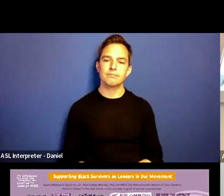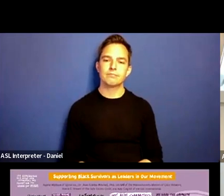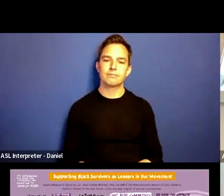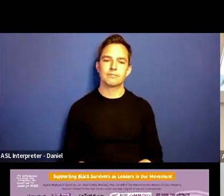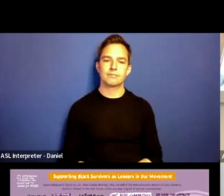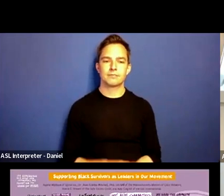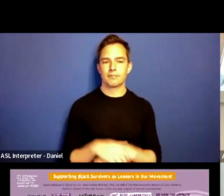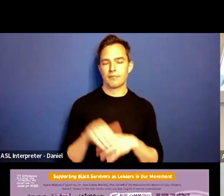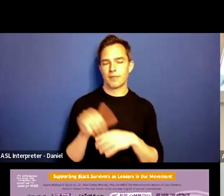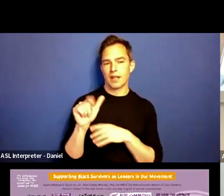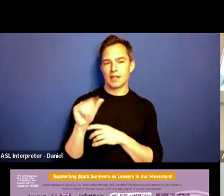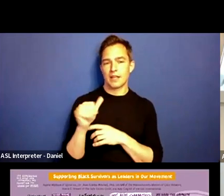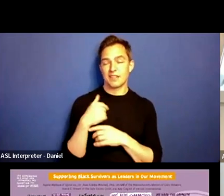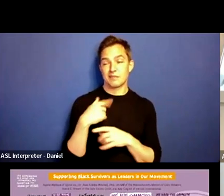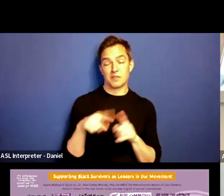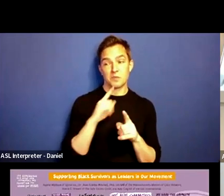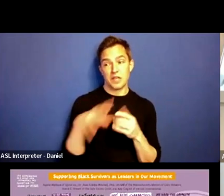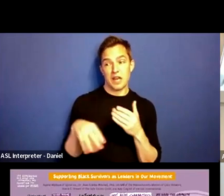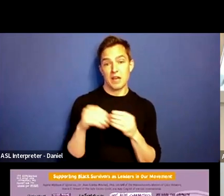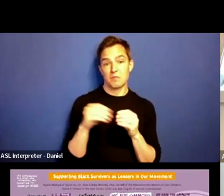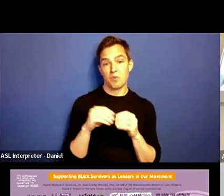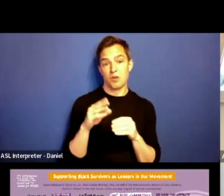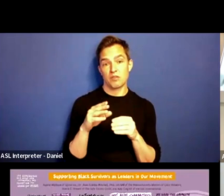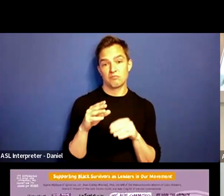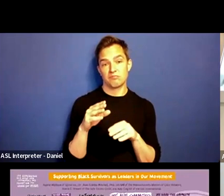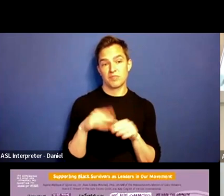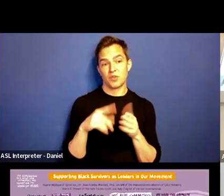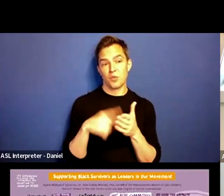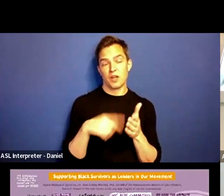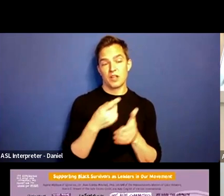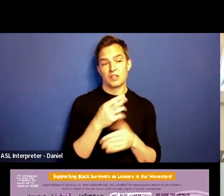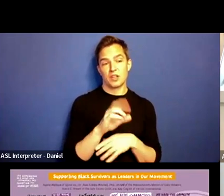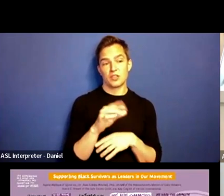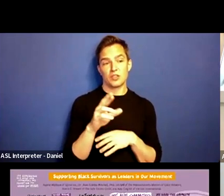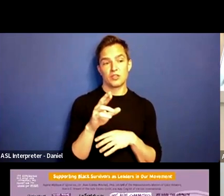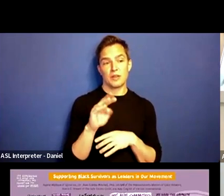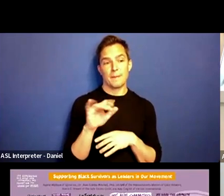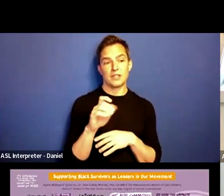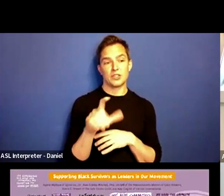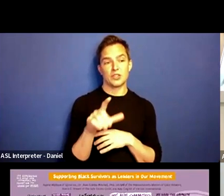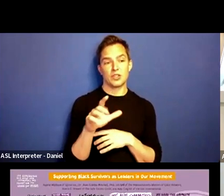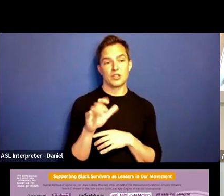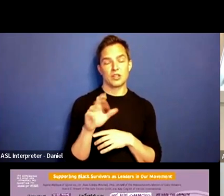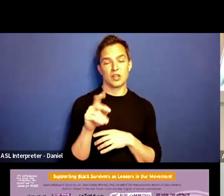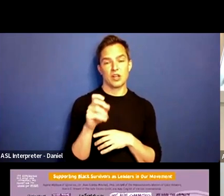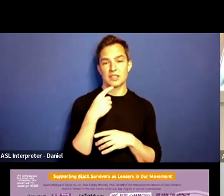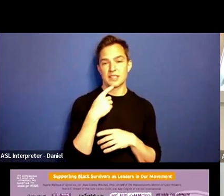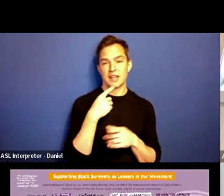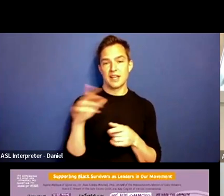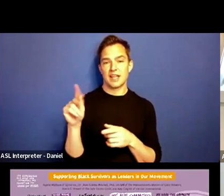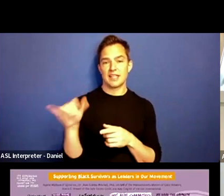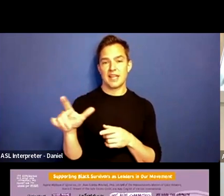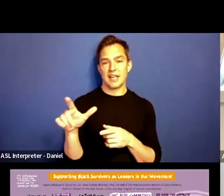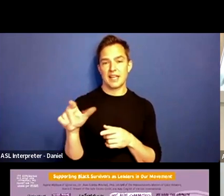I really can't add on to more than what Dr. Clarke-Mitchell said and Kay said, other